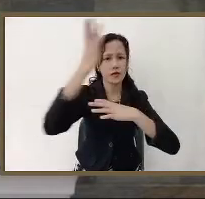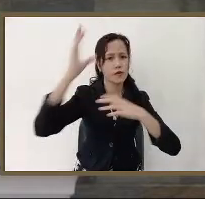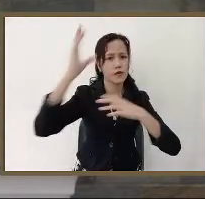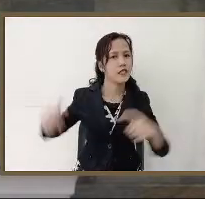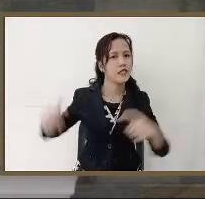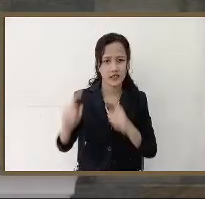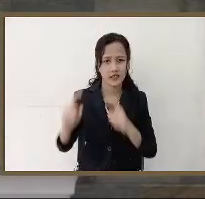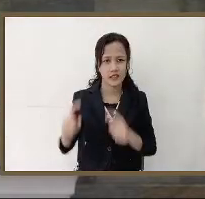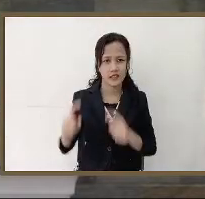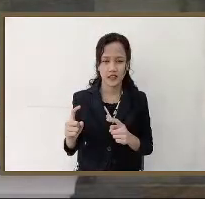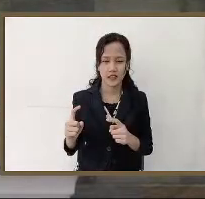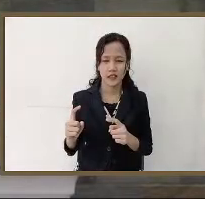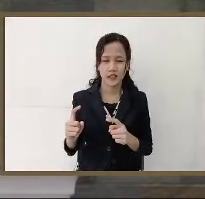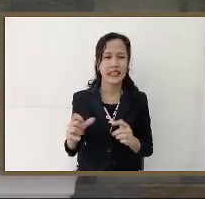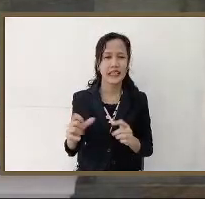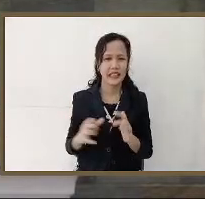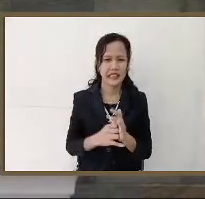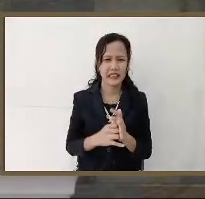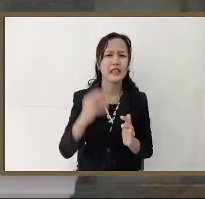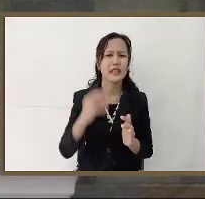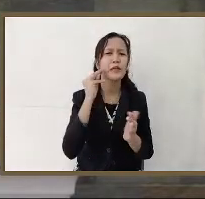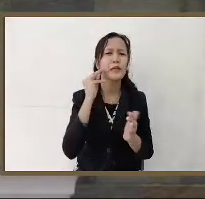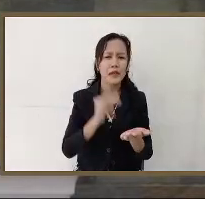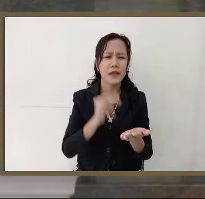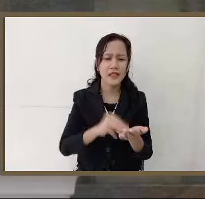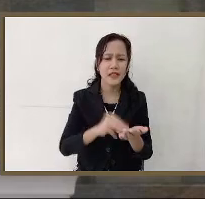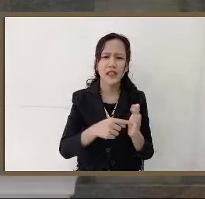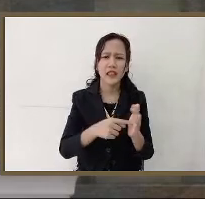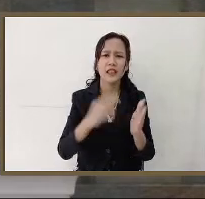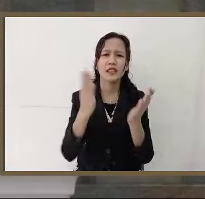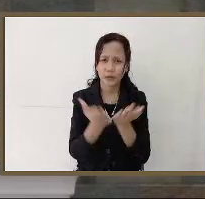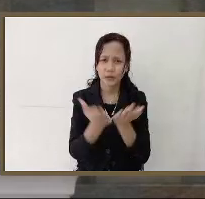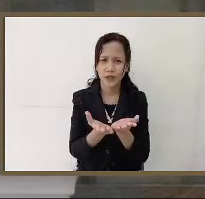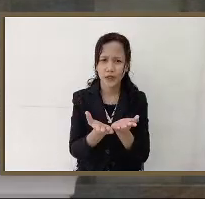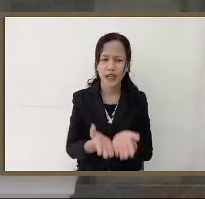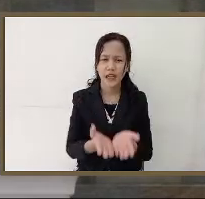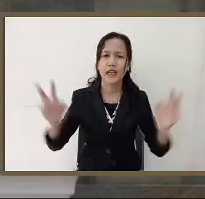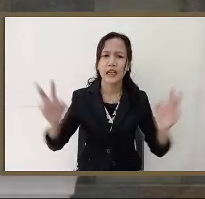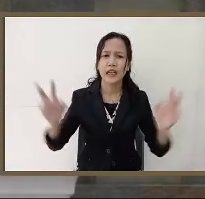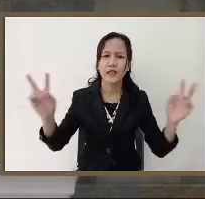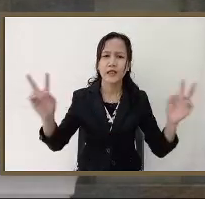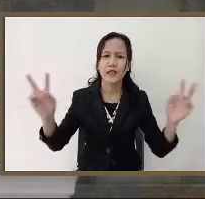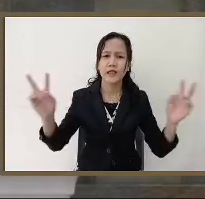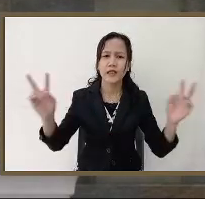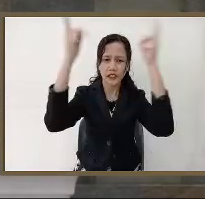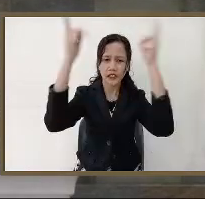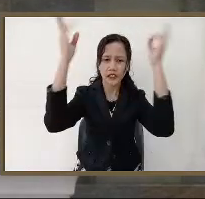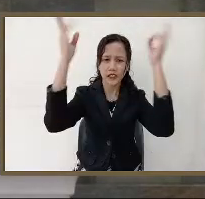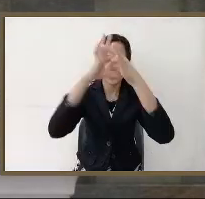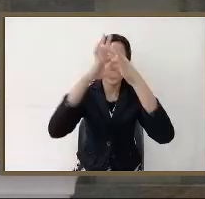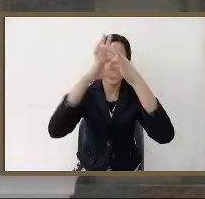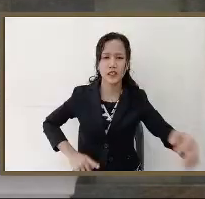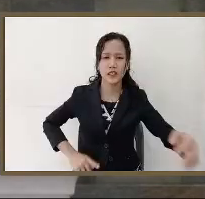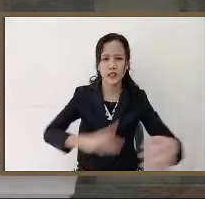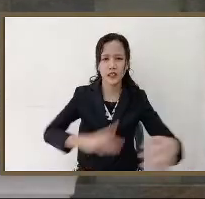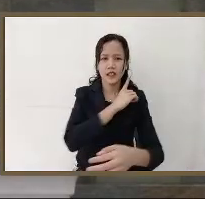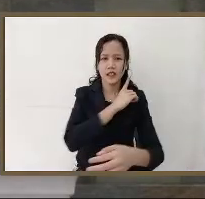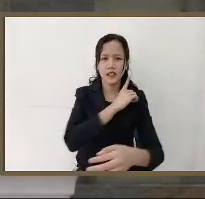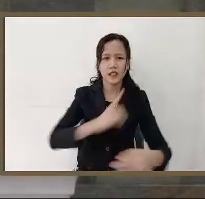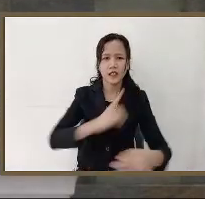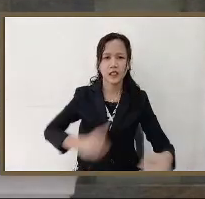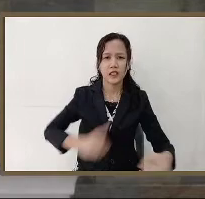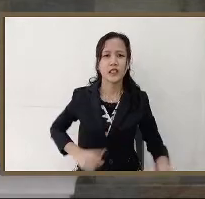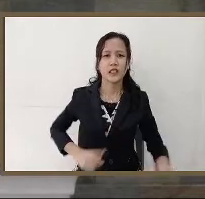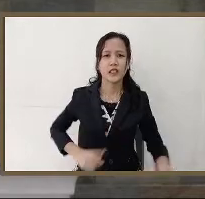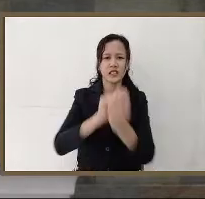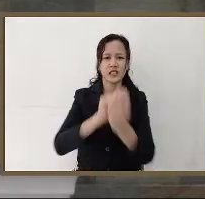po yung pinakamensahe po ng libro ng 2 Samuel. The triumph of King David are turned to troubles